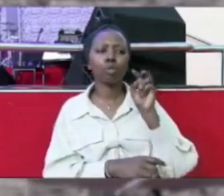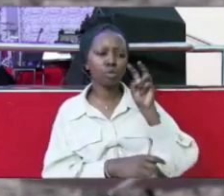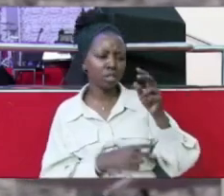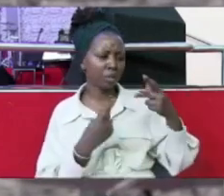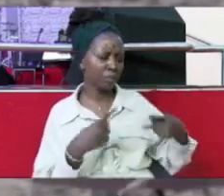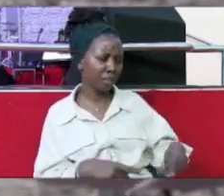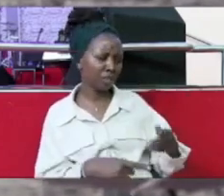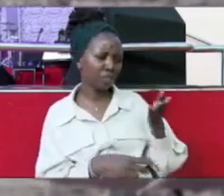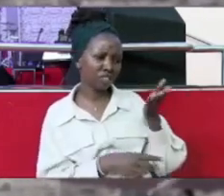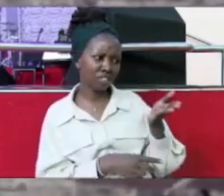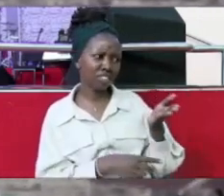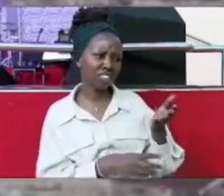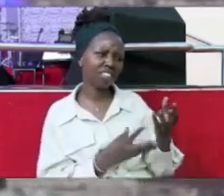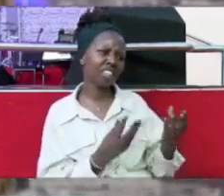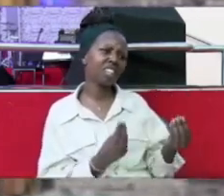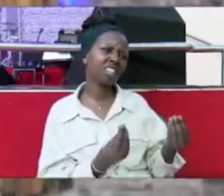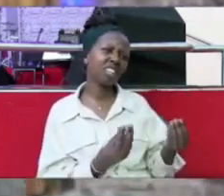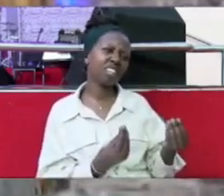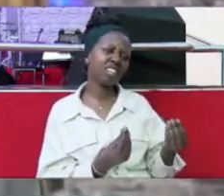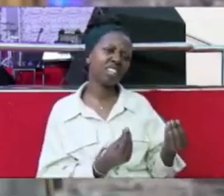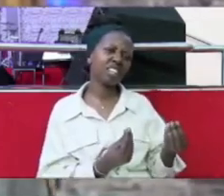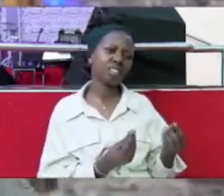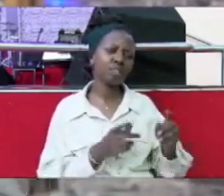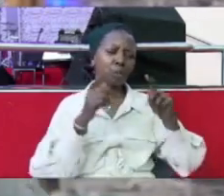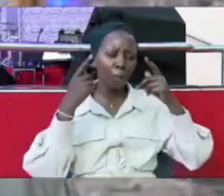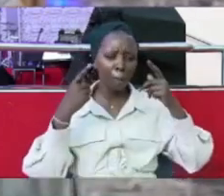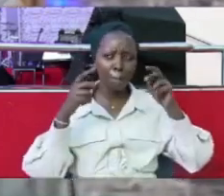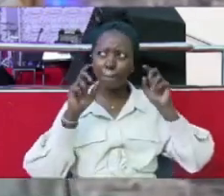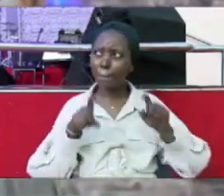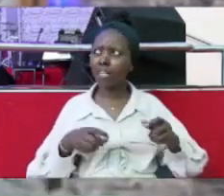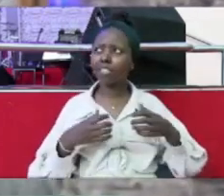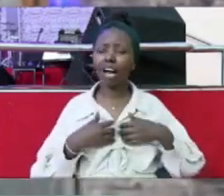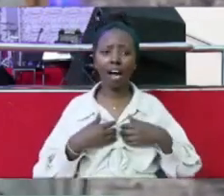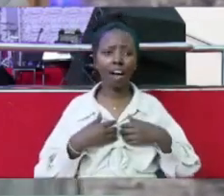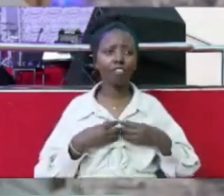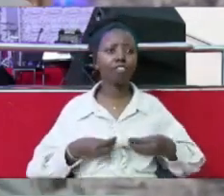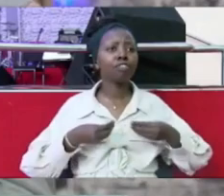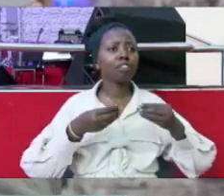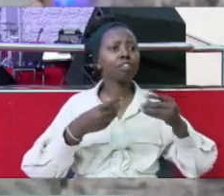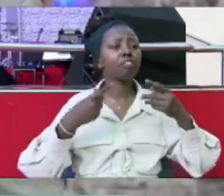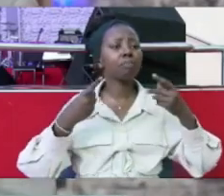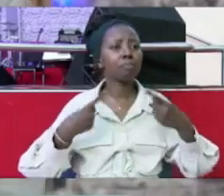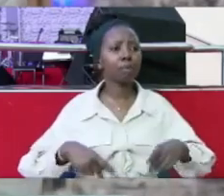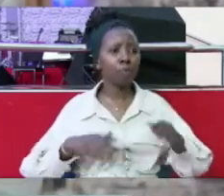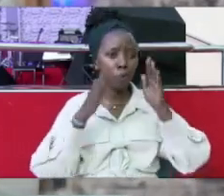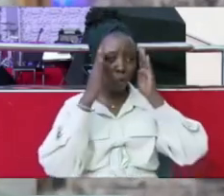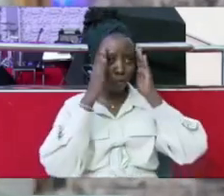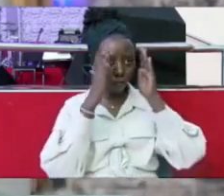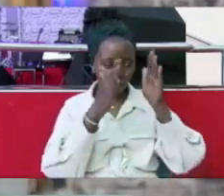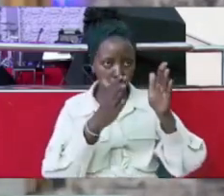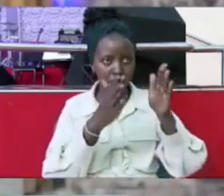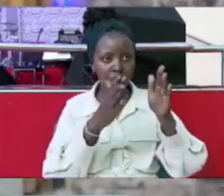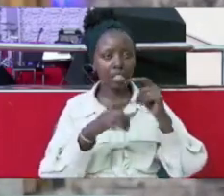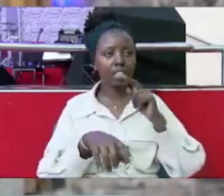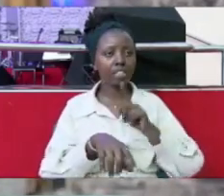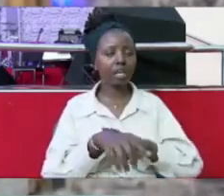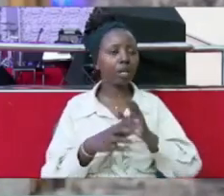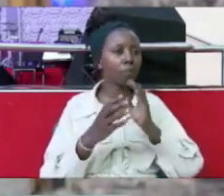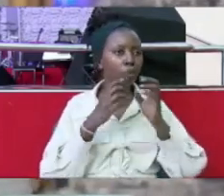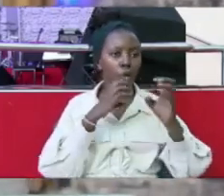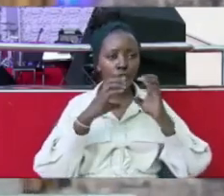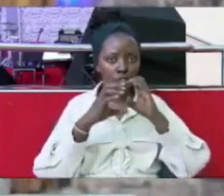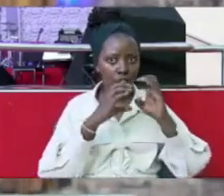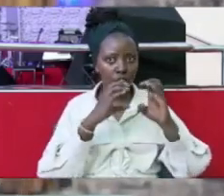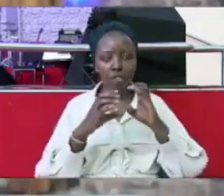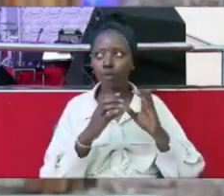na urahisi. So you need the first thing is give people attention. Baba unapotagamana na watu, Deborah, kwanza ni